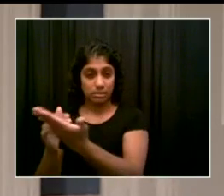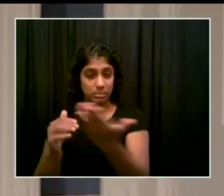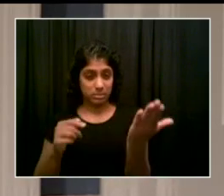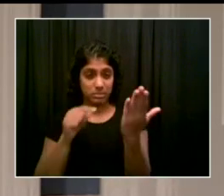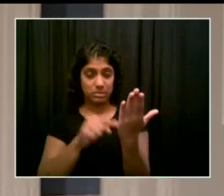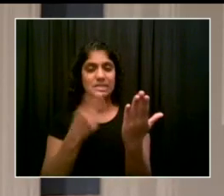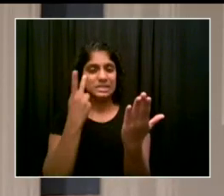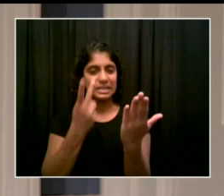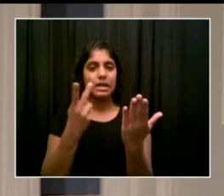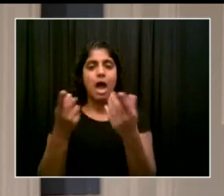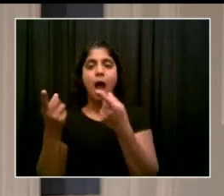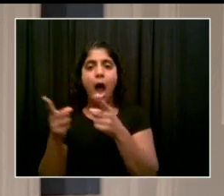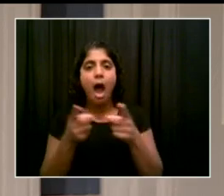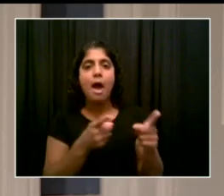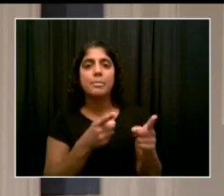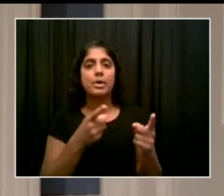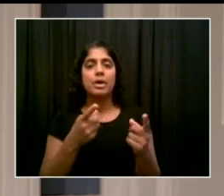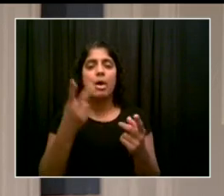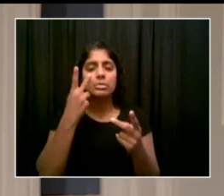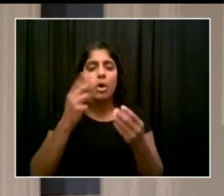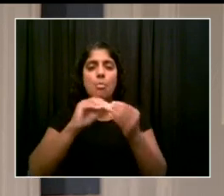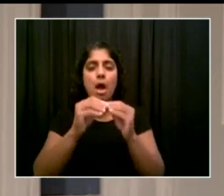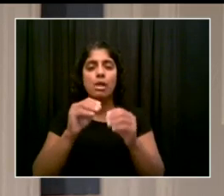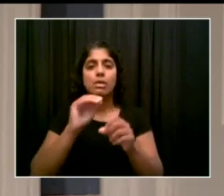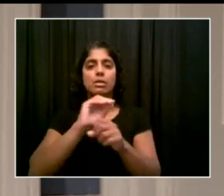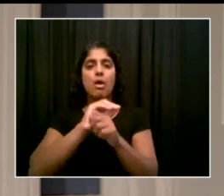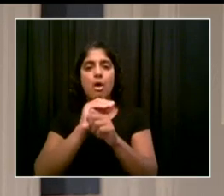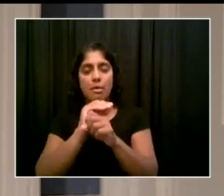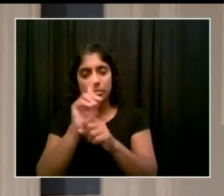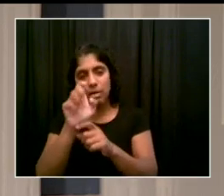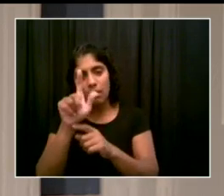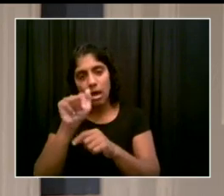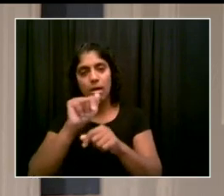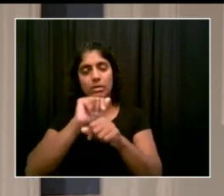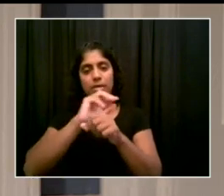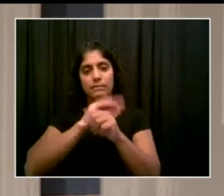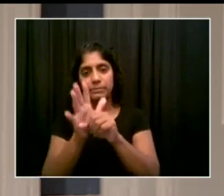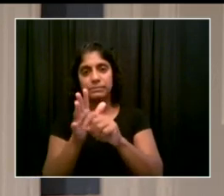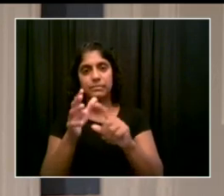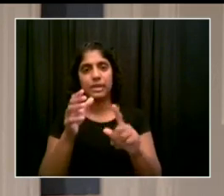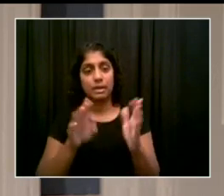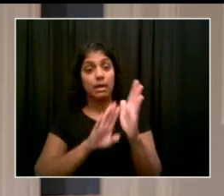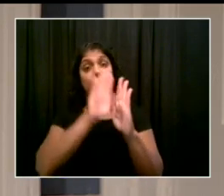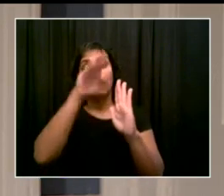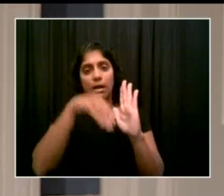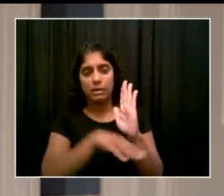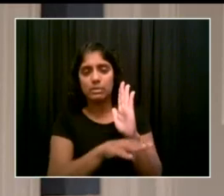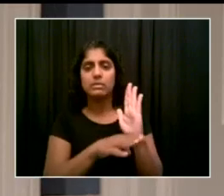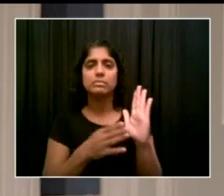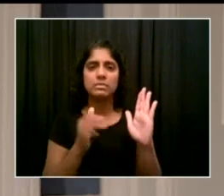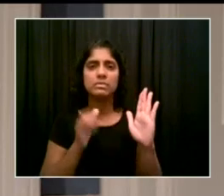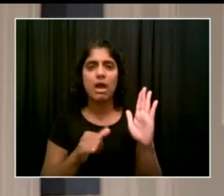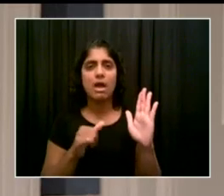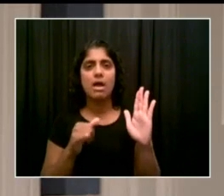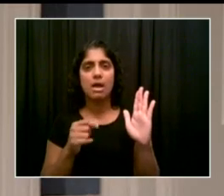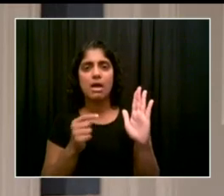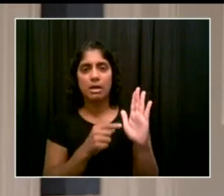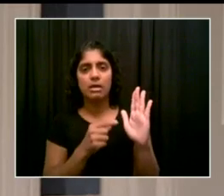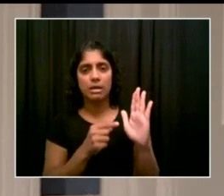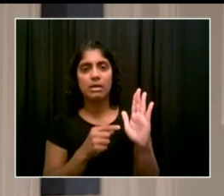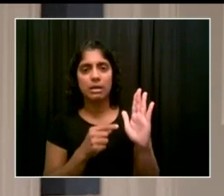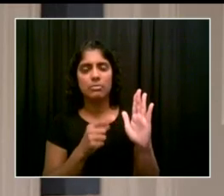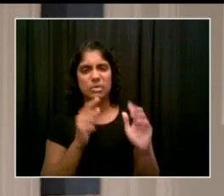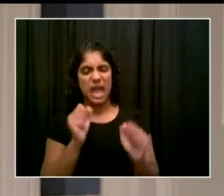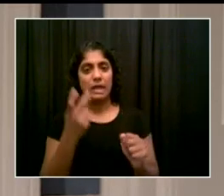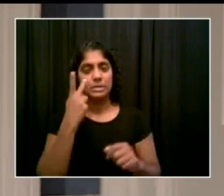getting infected, and we have to therefore take additional steps. And you've told us that if these additional steps do not work, then we